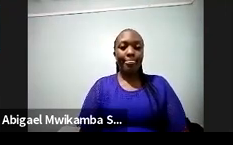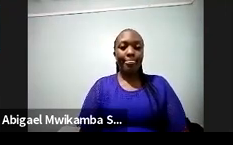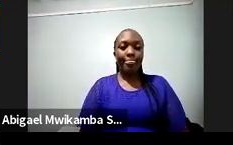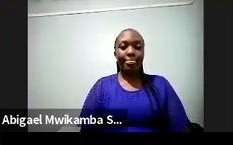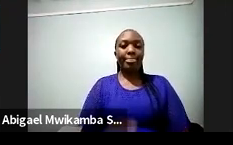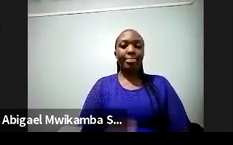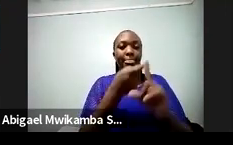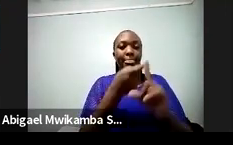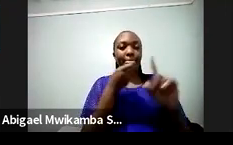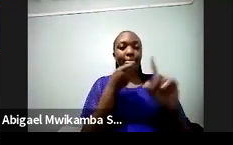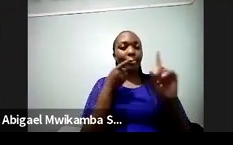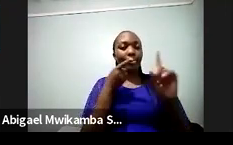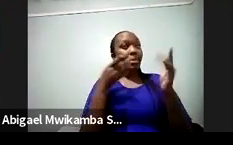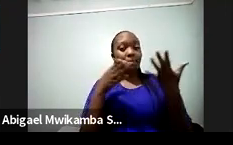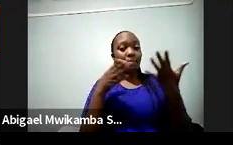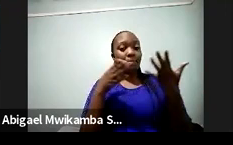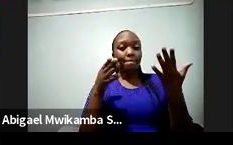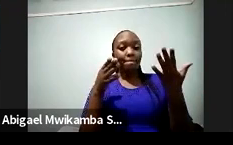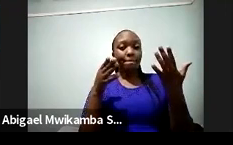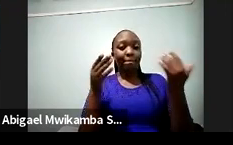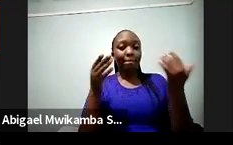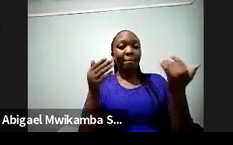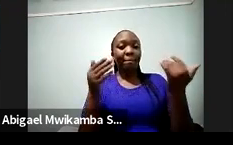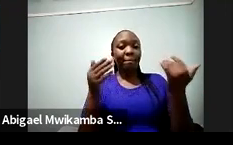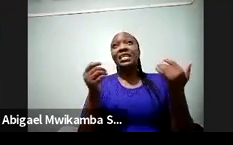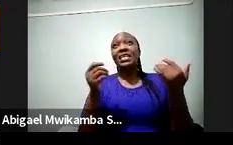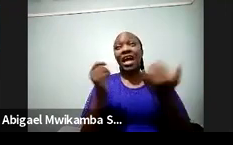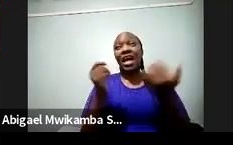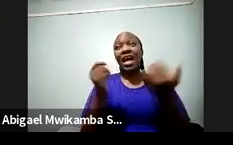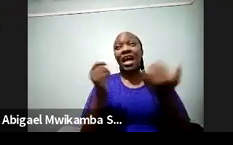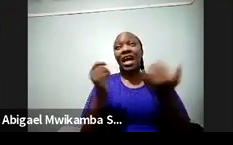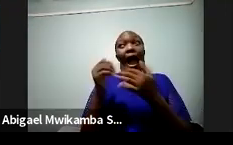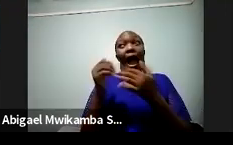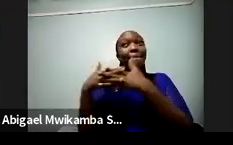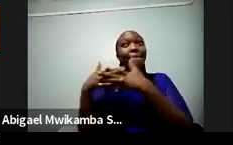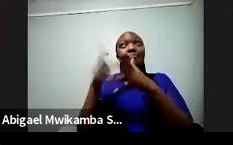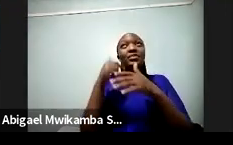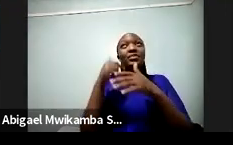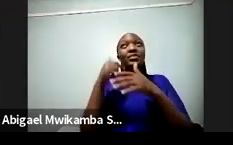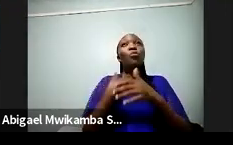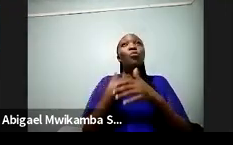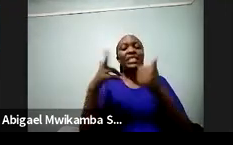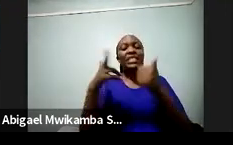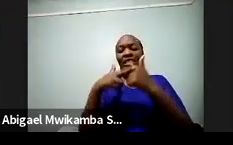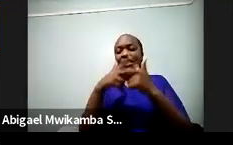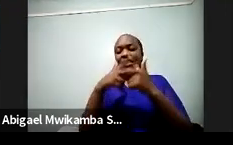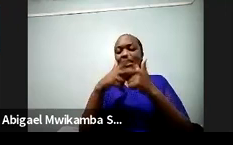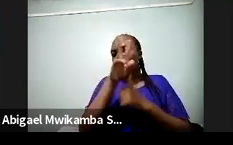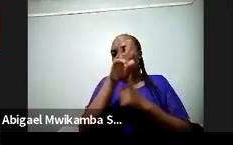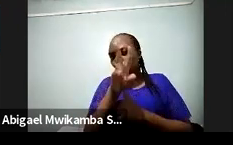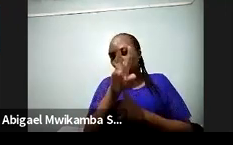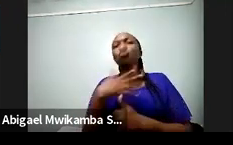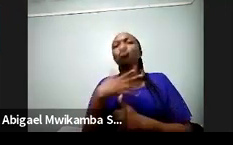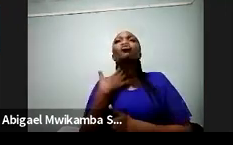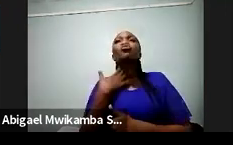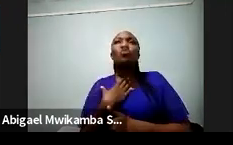wants, considered 18 of them important. But by the end of the century, the average American had 496 wants,